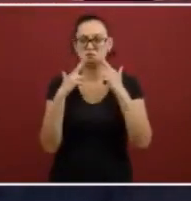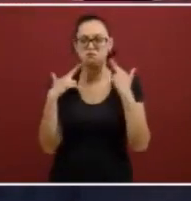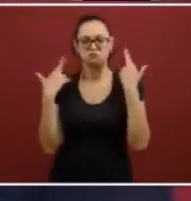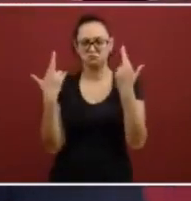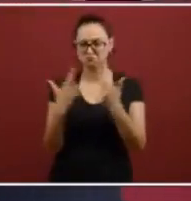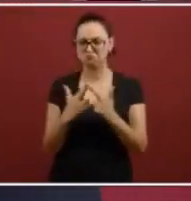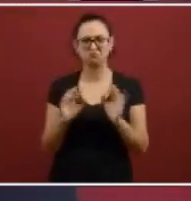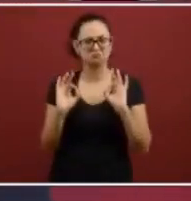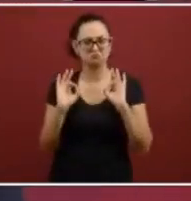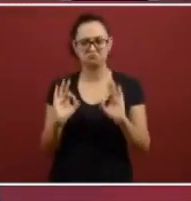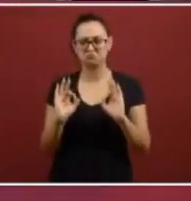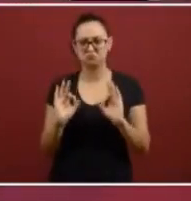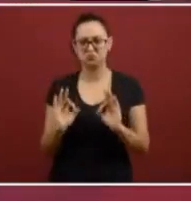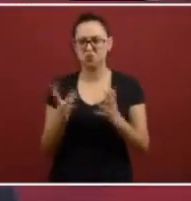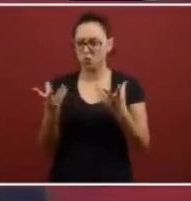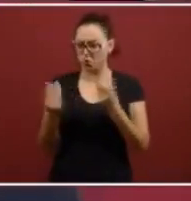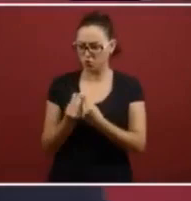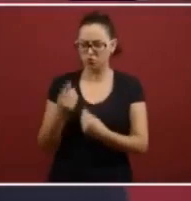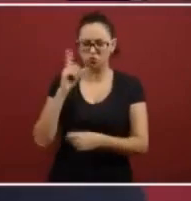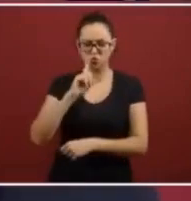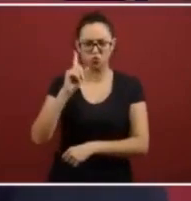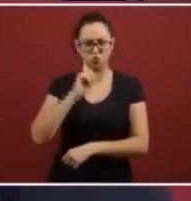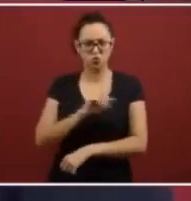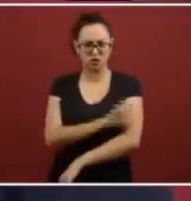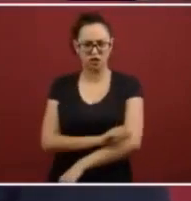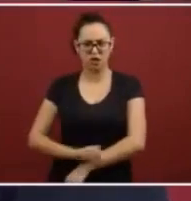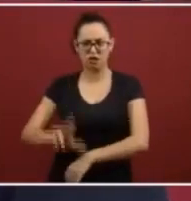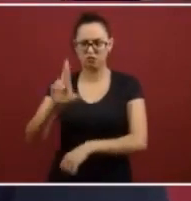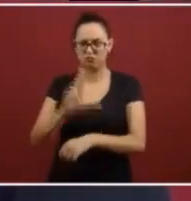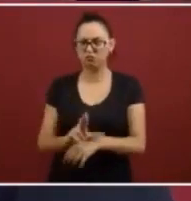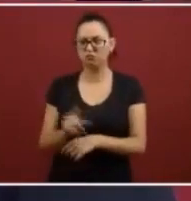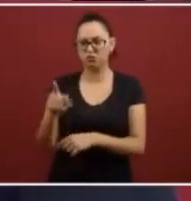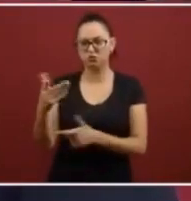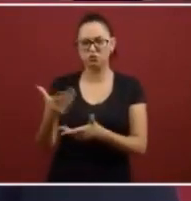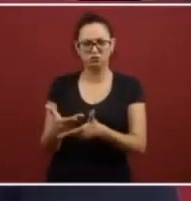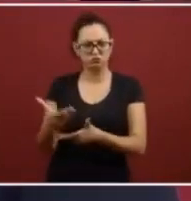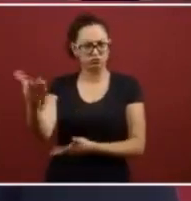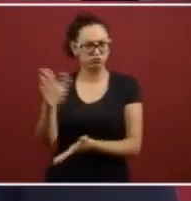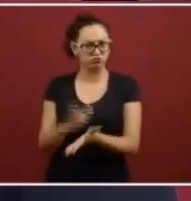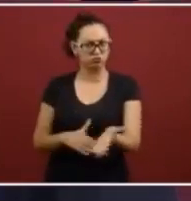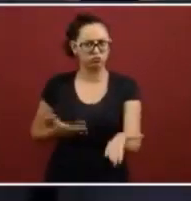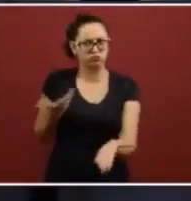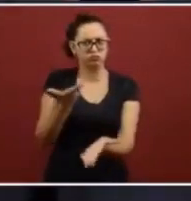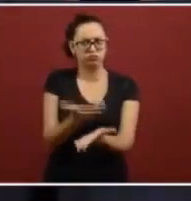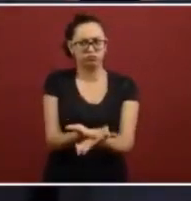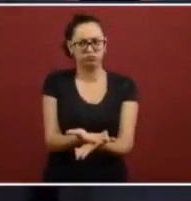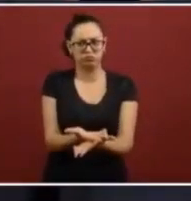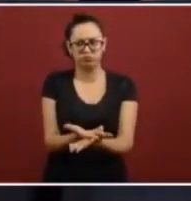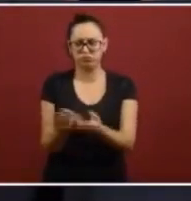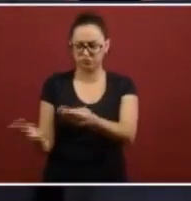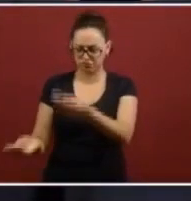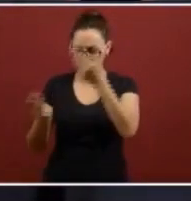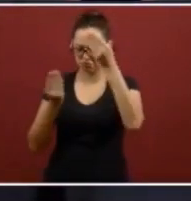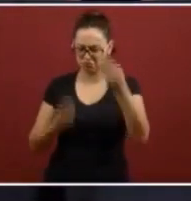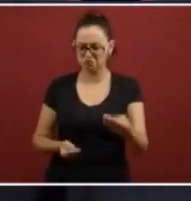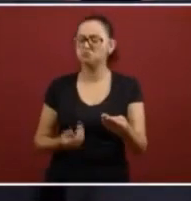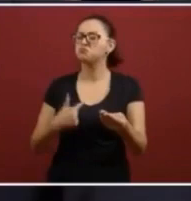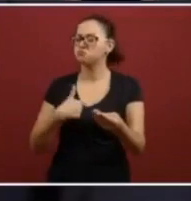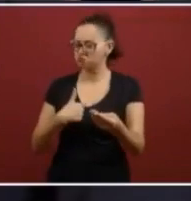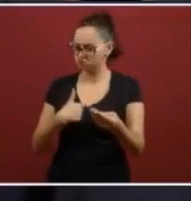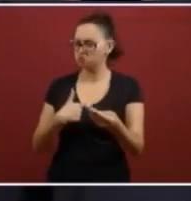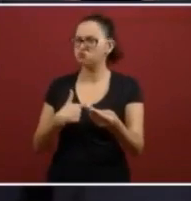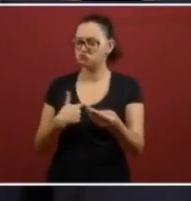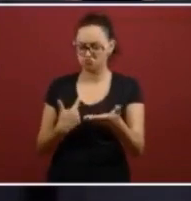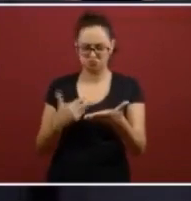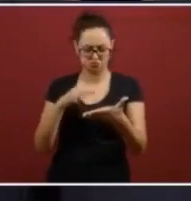con reunion la that we had coordinadora. with the Me coordinator presentaron un documento, that presented a document, hice el compromiso de que lo and voy